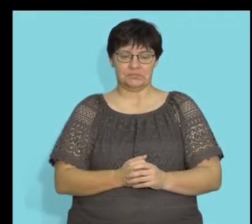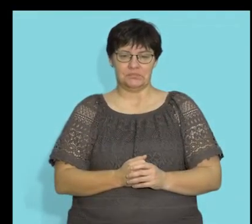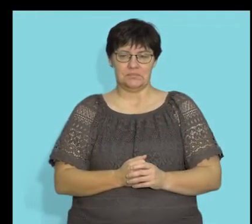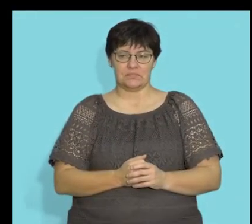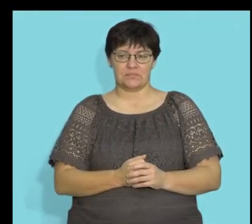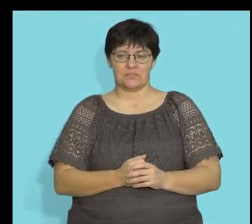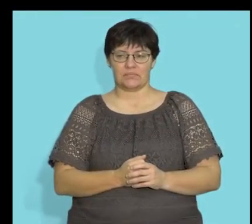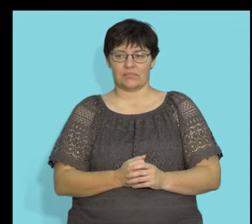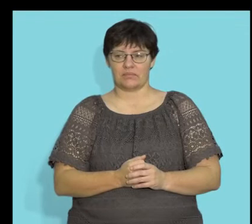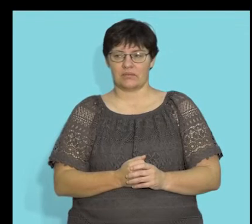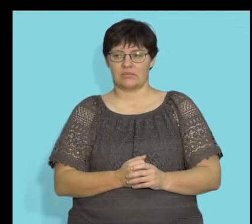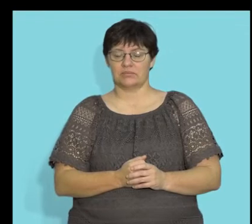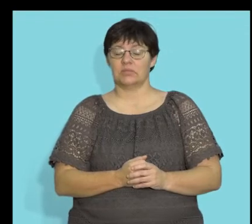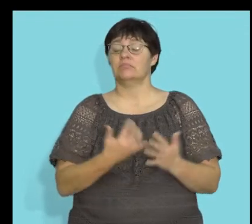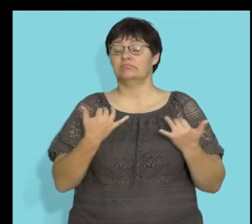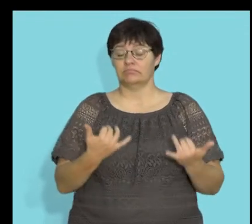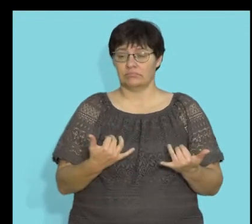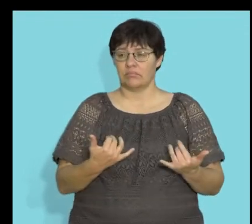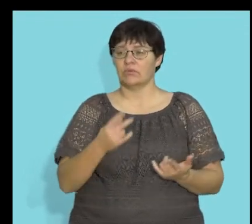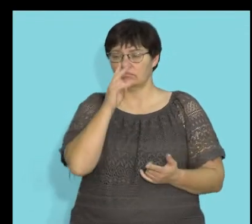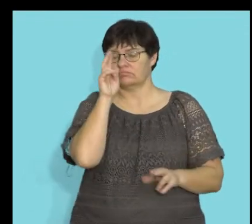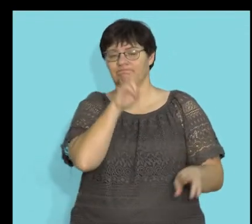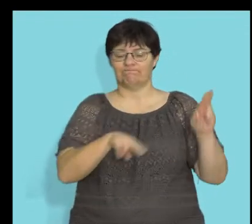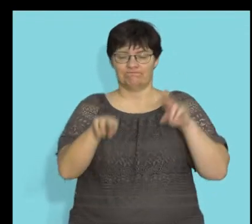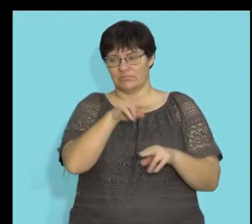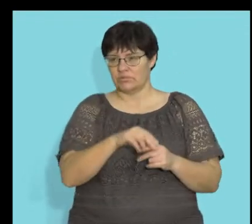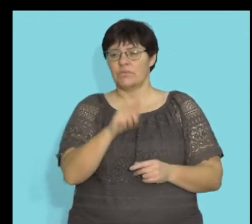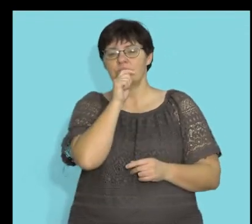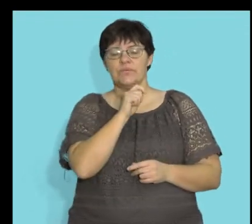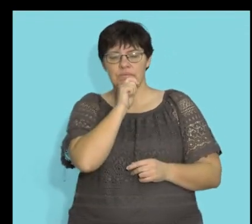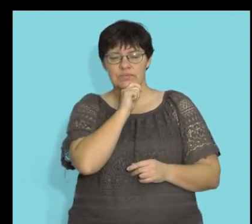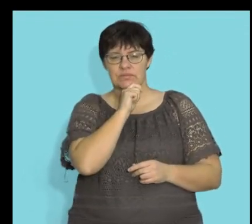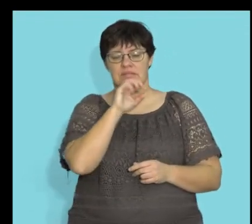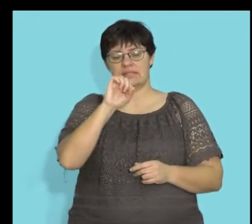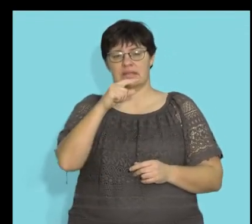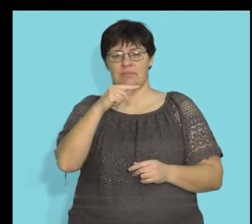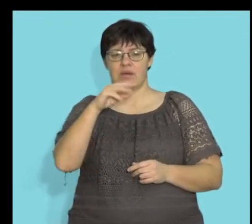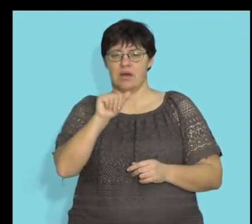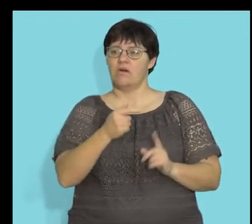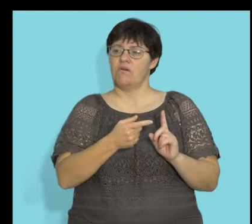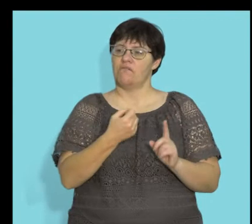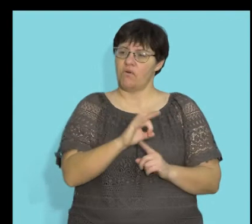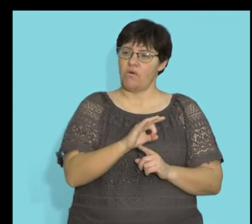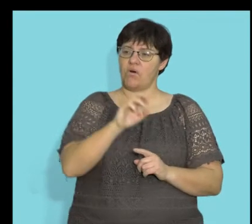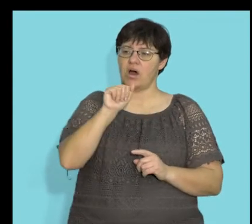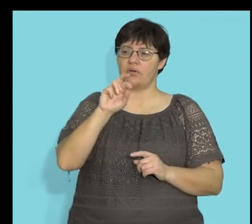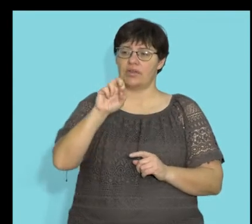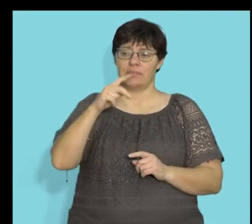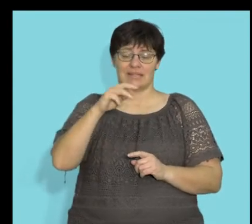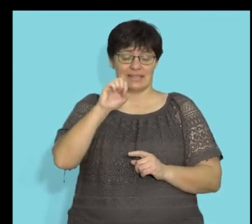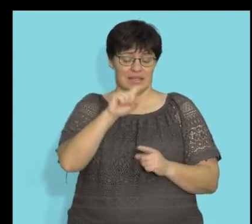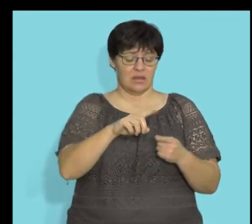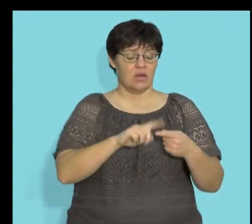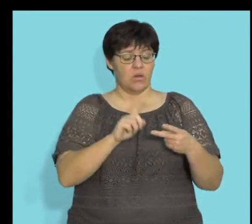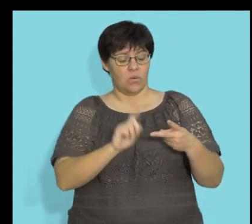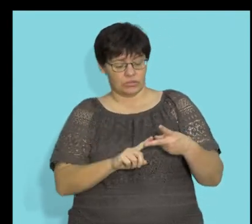So guys, at this point, we're going to revise that I can actually use sigma for arithmetic series as well as